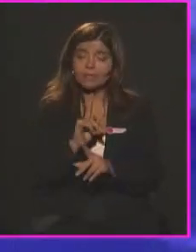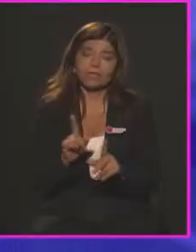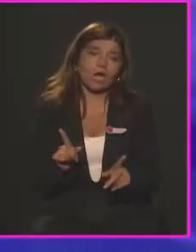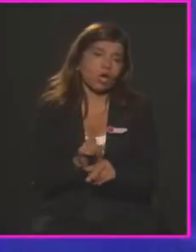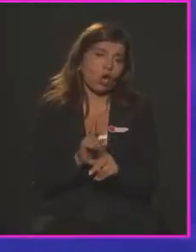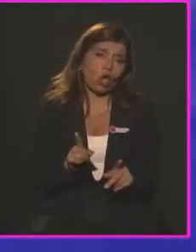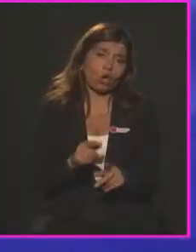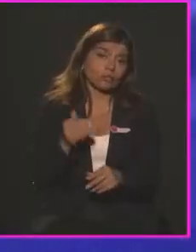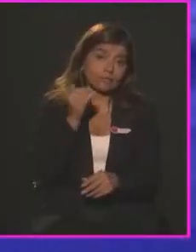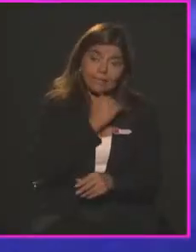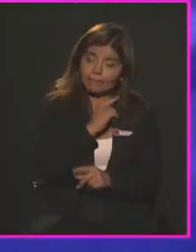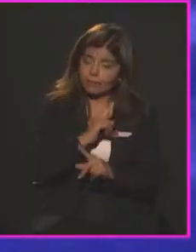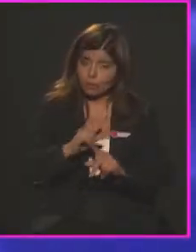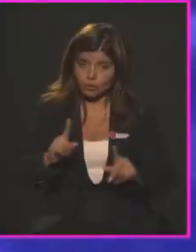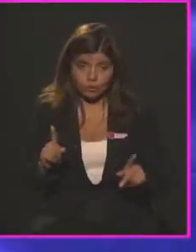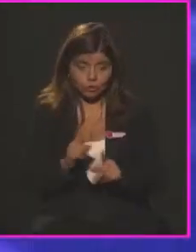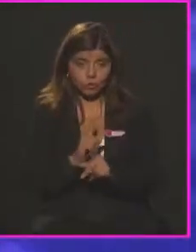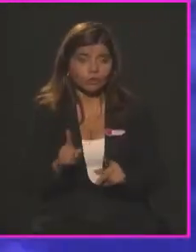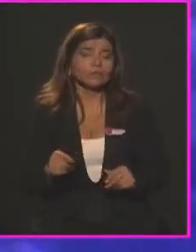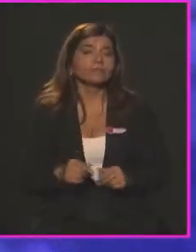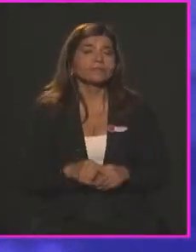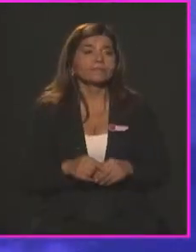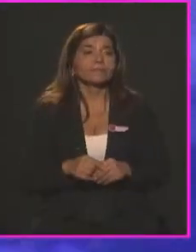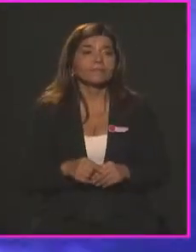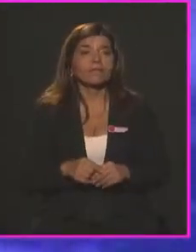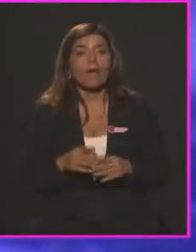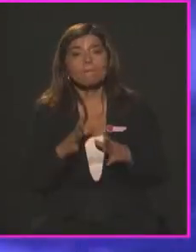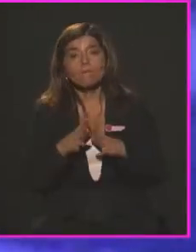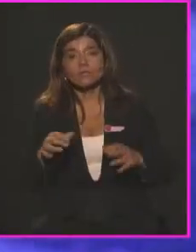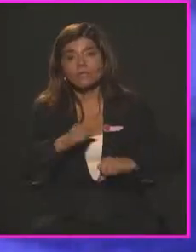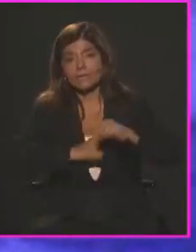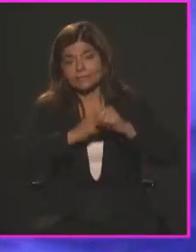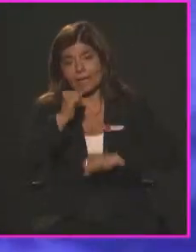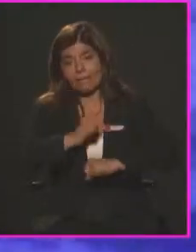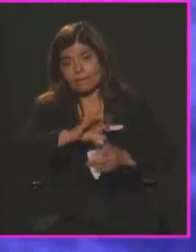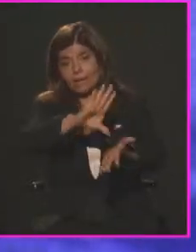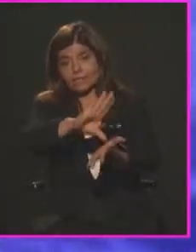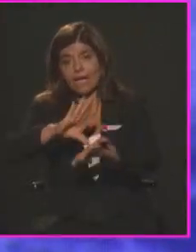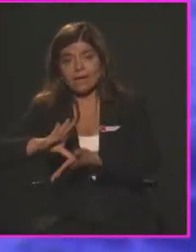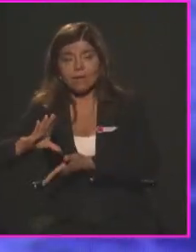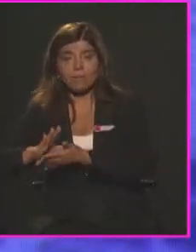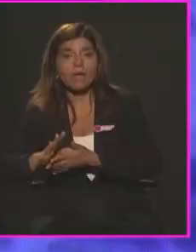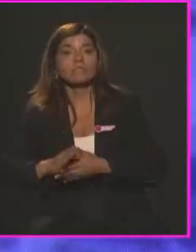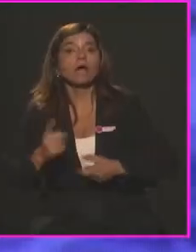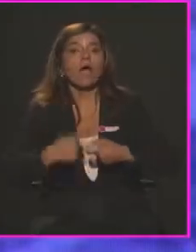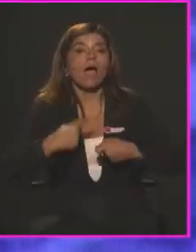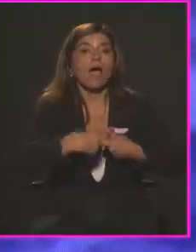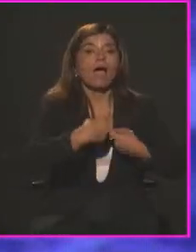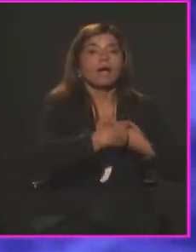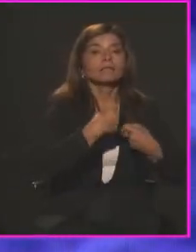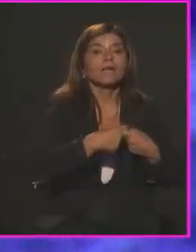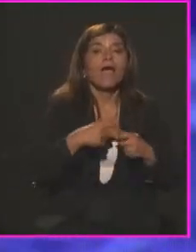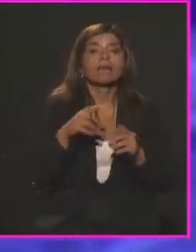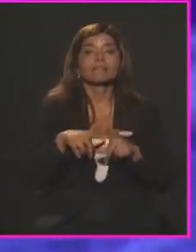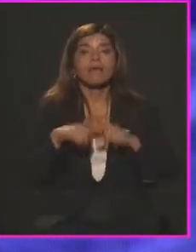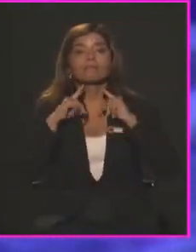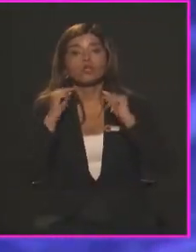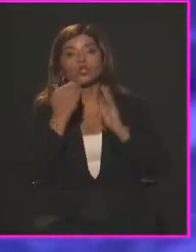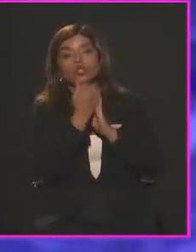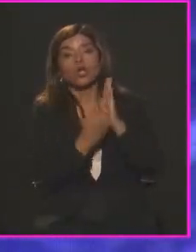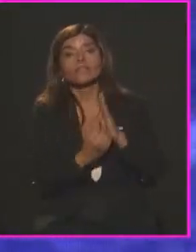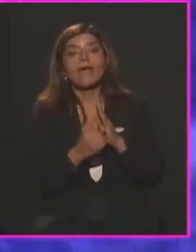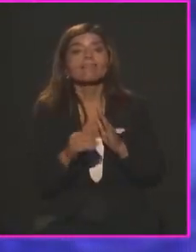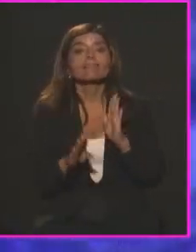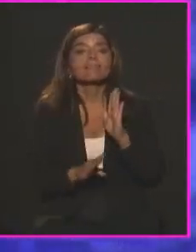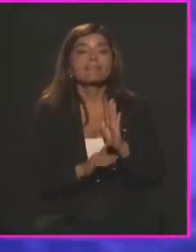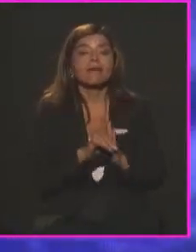In fact, companies and countries have signed on to a sustainable development goal from the United Nations to cut